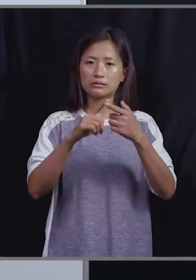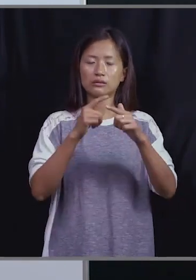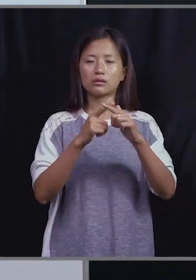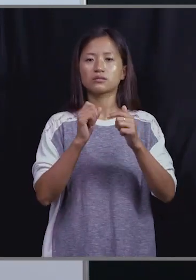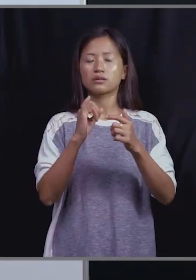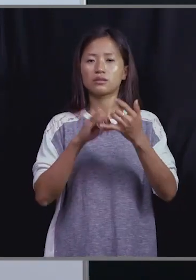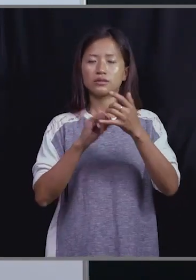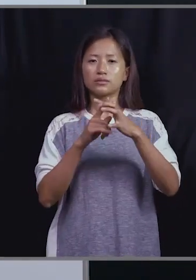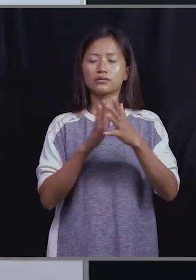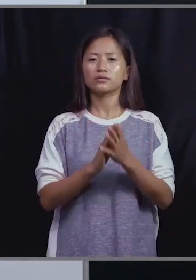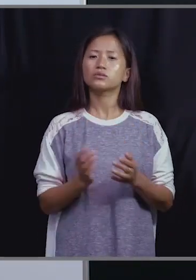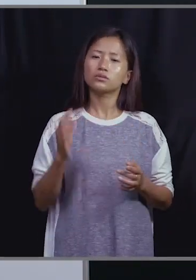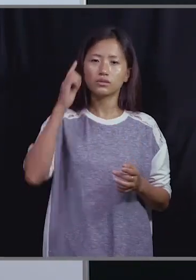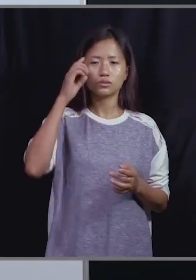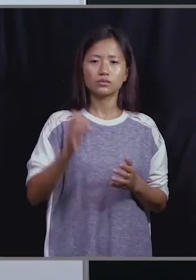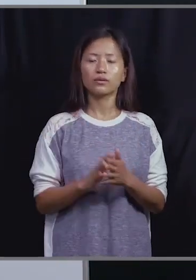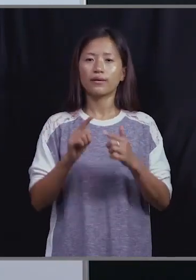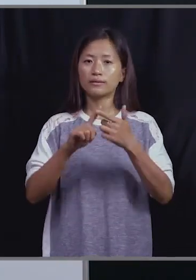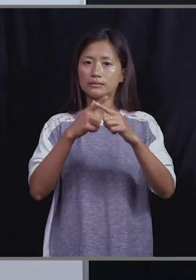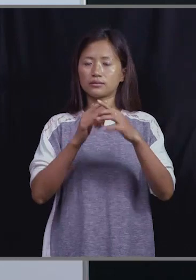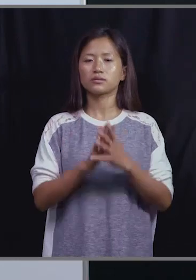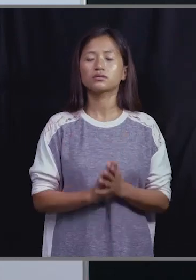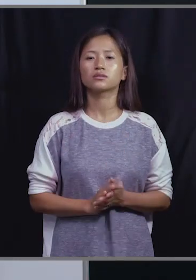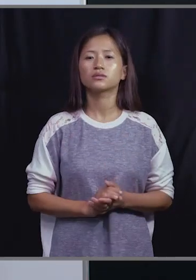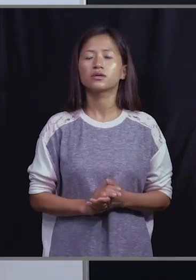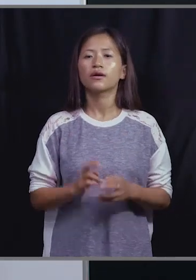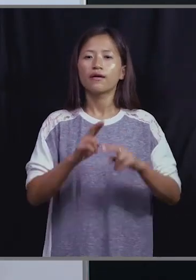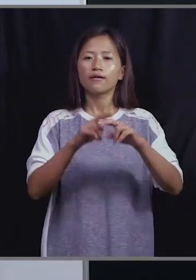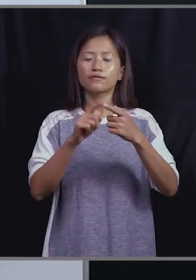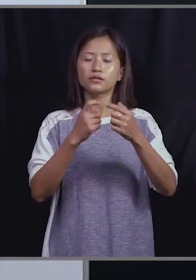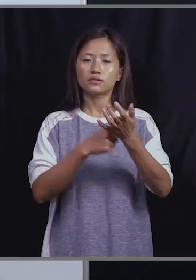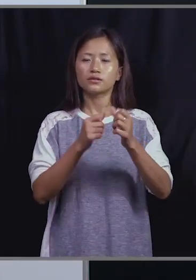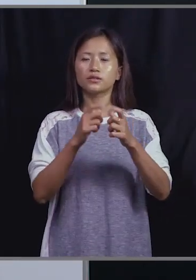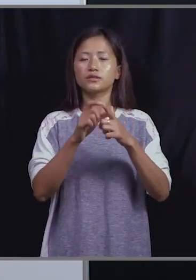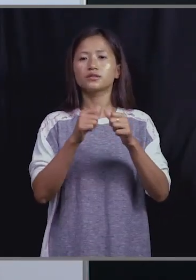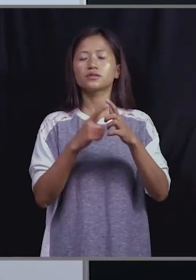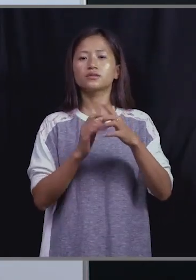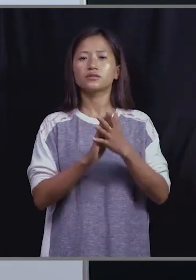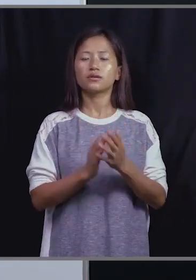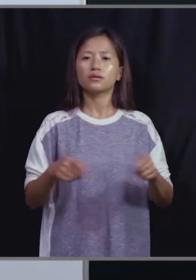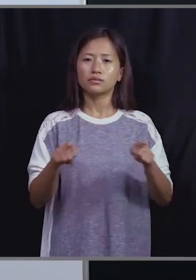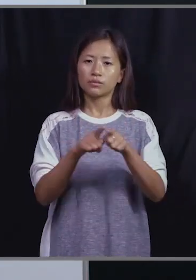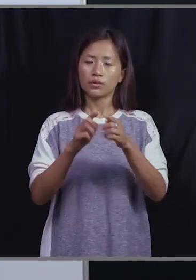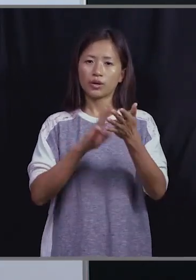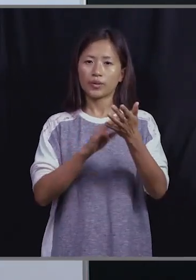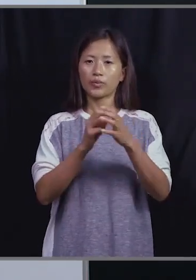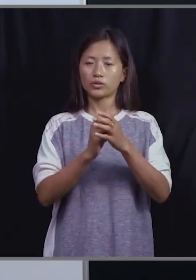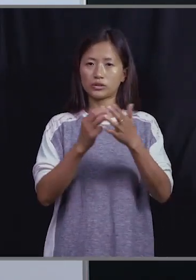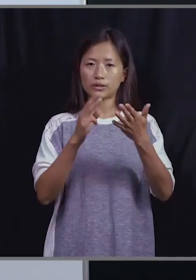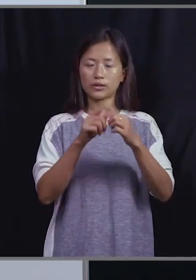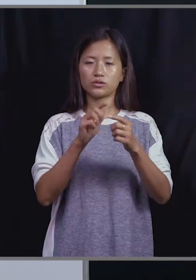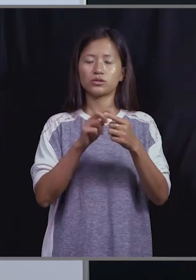and a new federation came about, known as the Federation of Serbia and Montenegro, in place